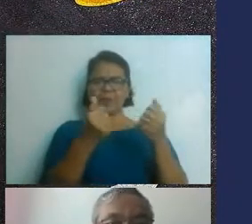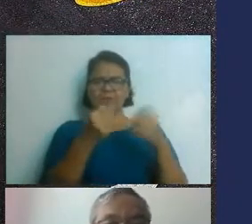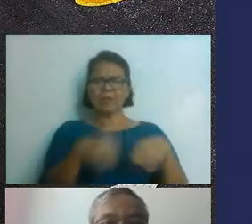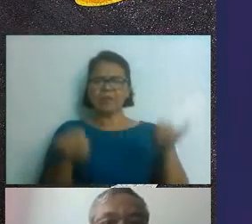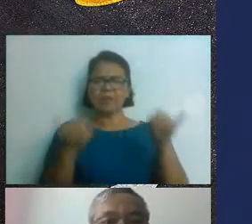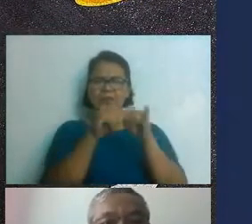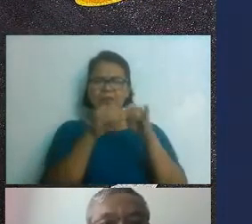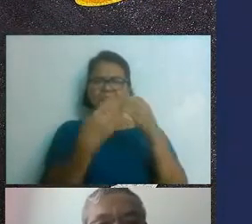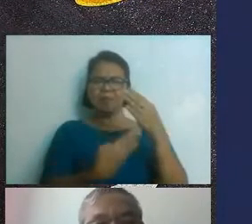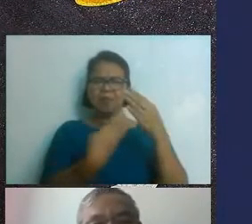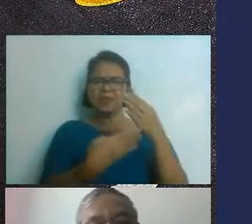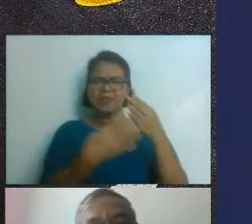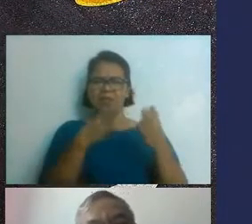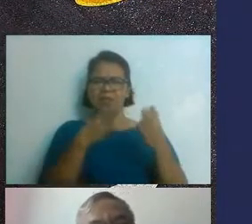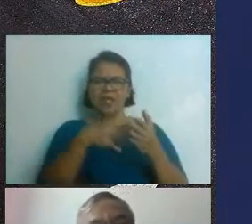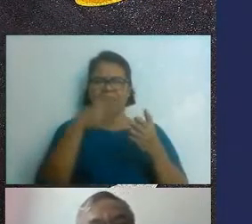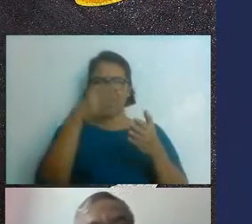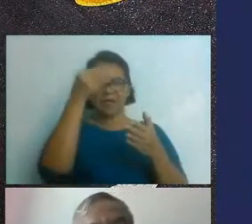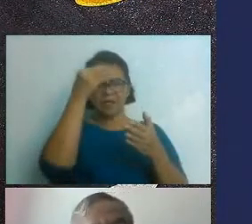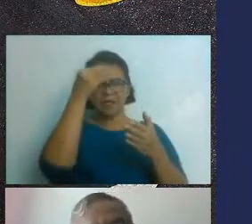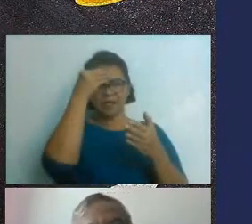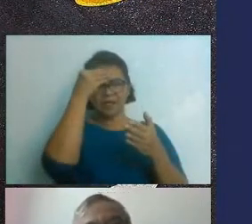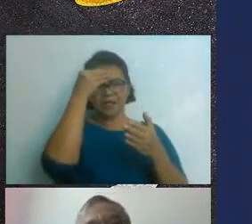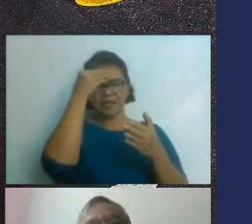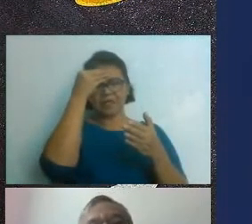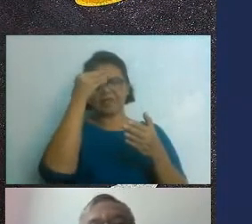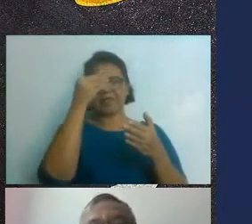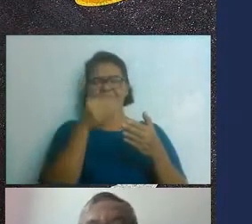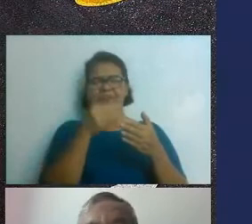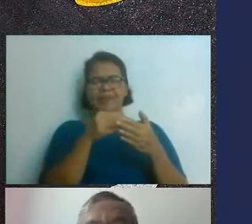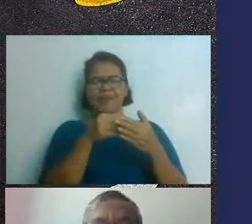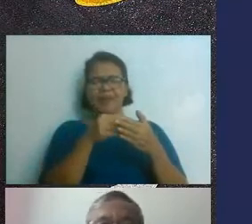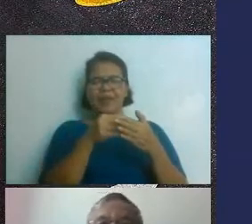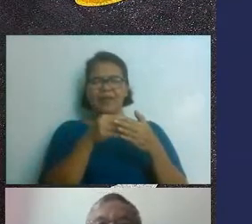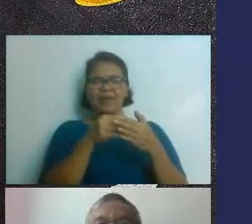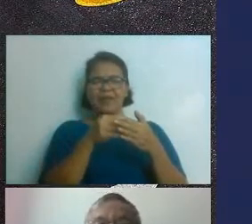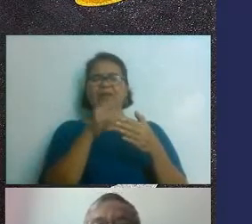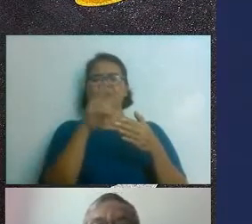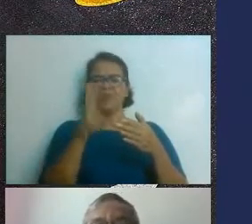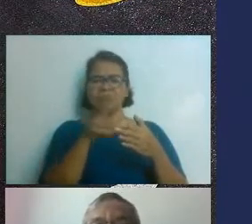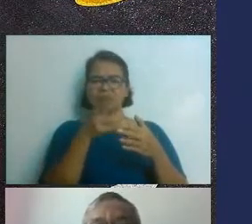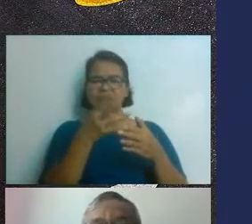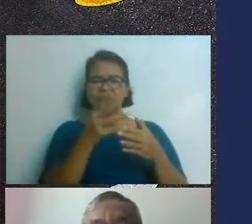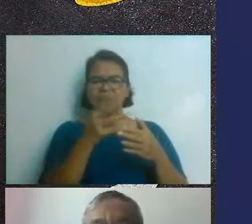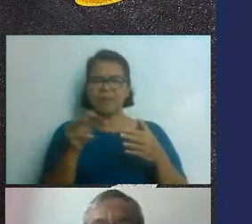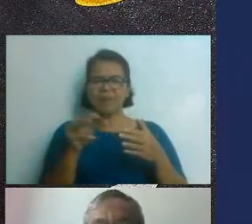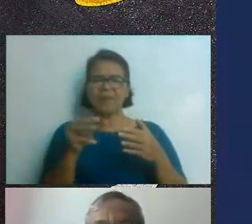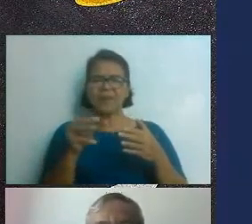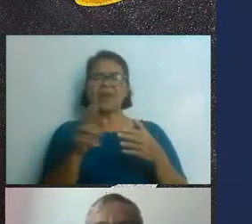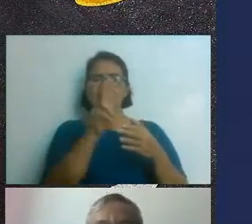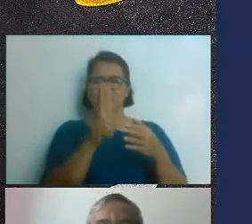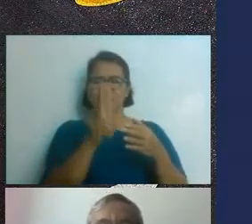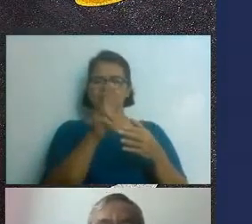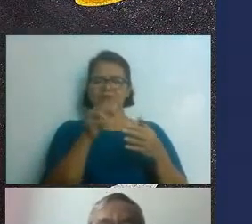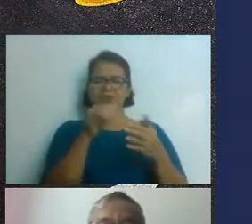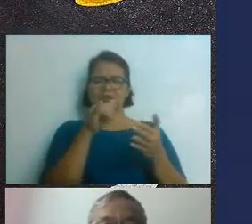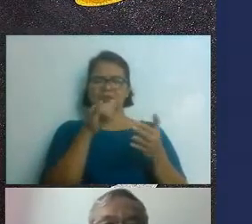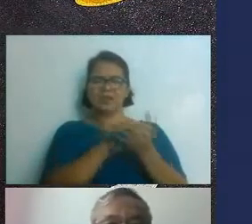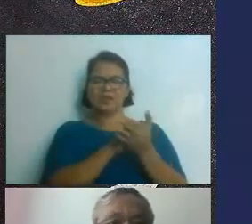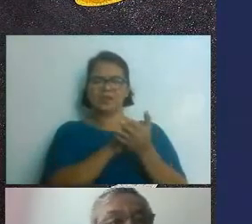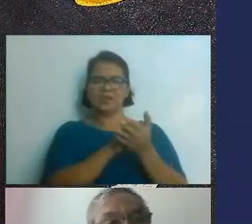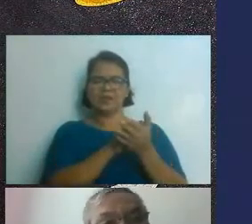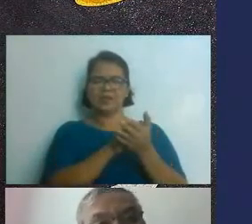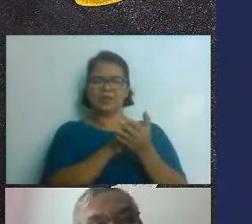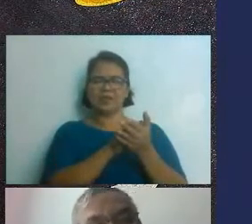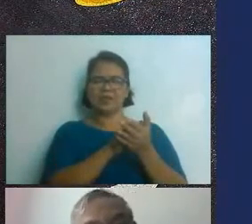tayo, but yung mga mayroon na, we will still use them. But ang gagamitin talaga natin na inihahanda na ngayon ng